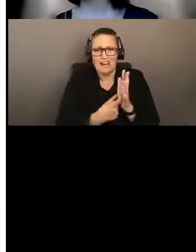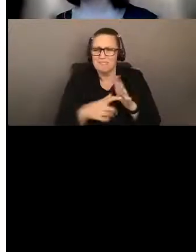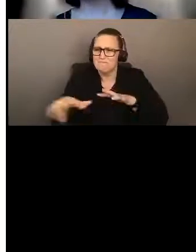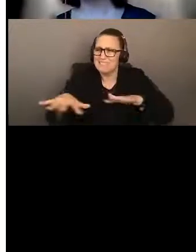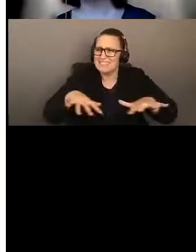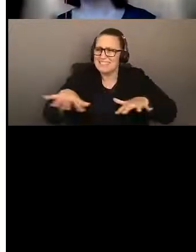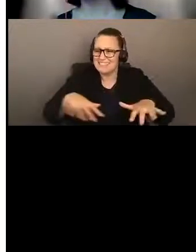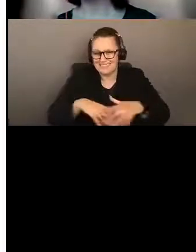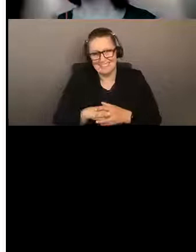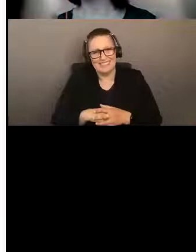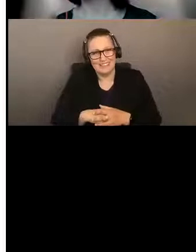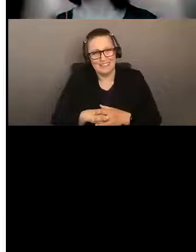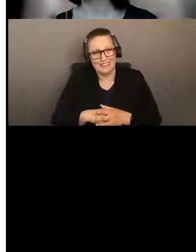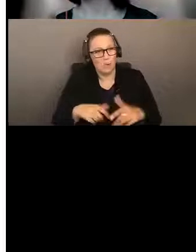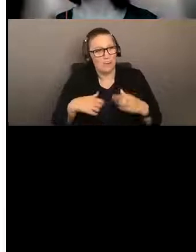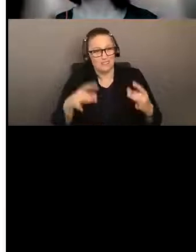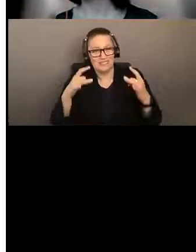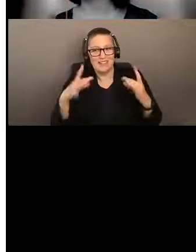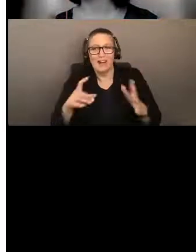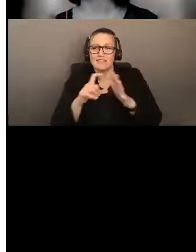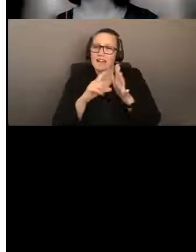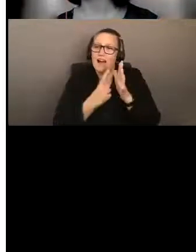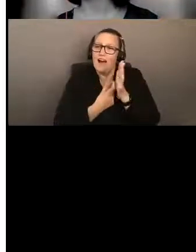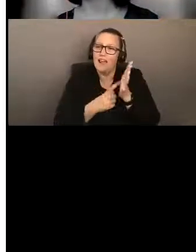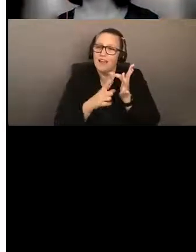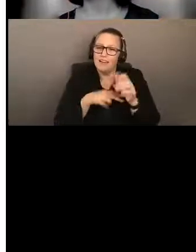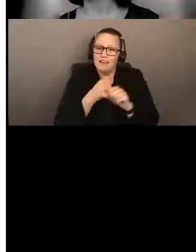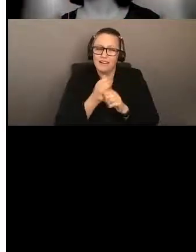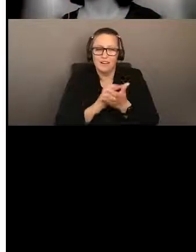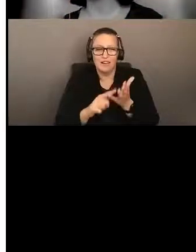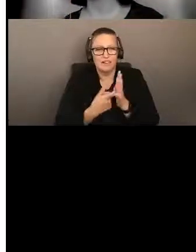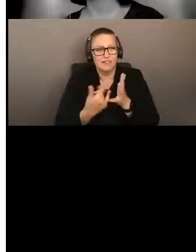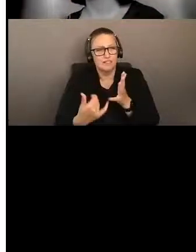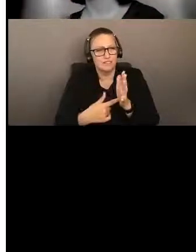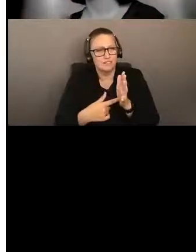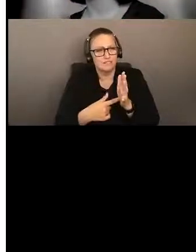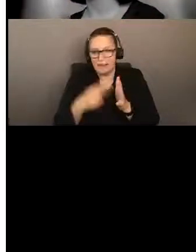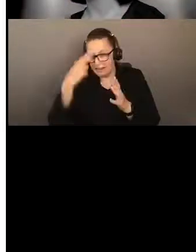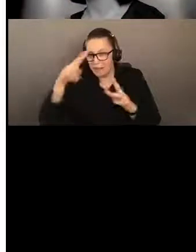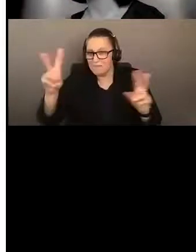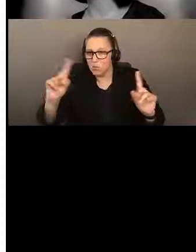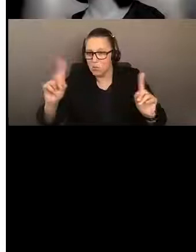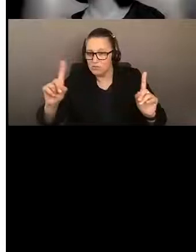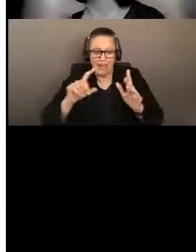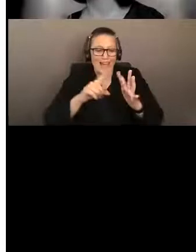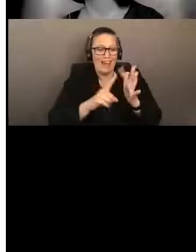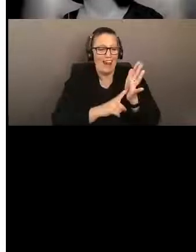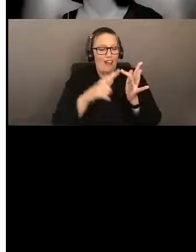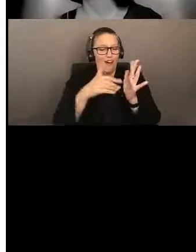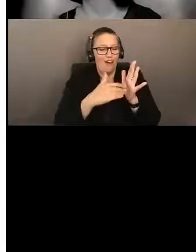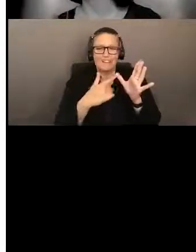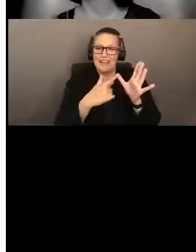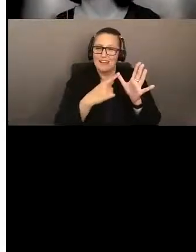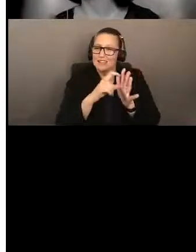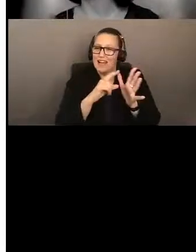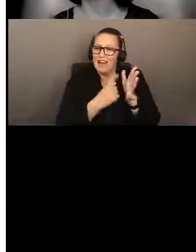We start our wander off in Darlinghurst, said to have been named in honour of Eliza Darling, wife of General Sir Ralph Darling, a British Army officer who